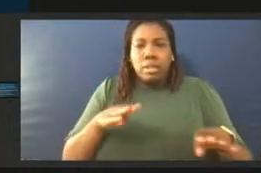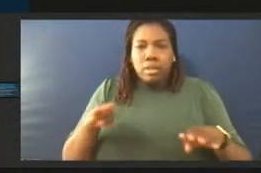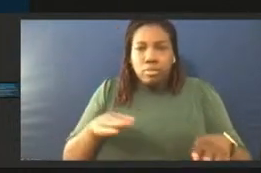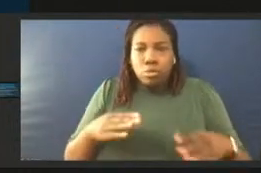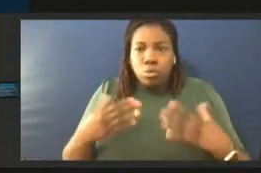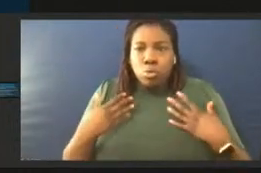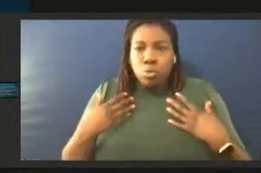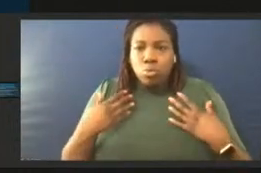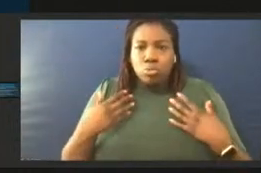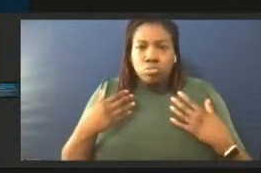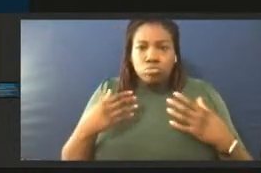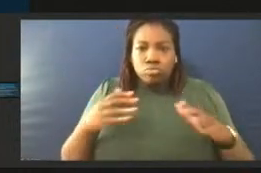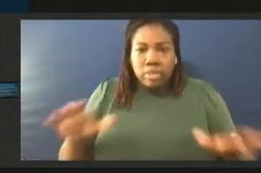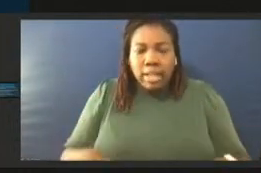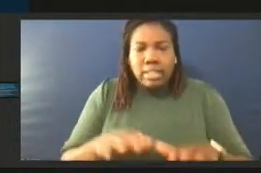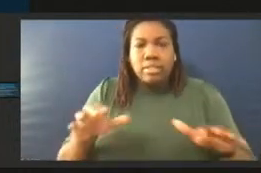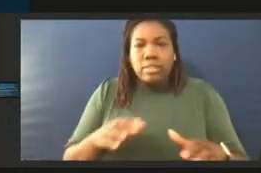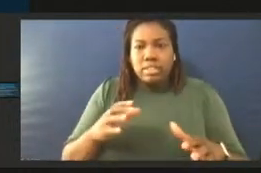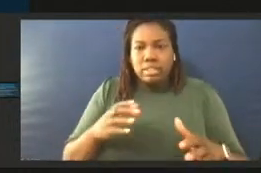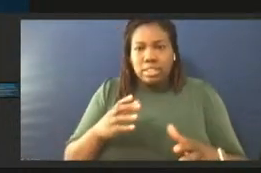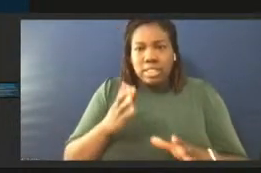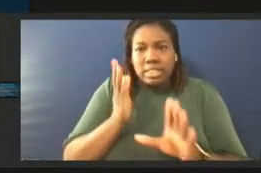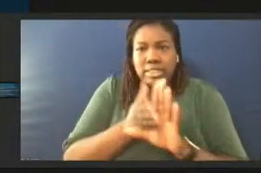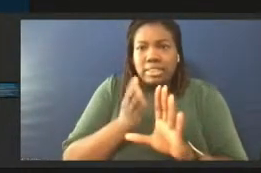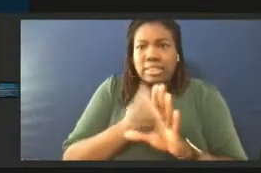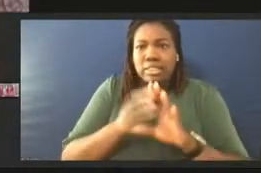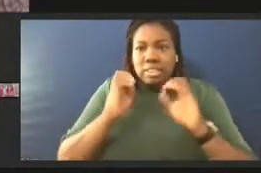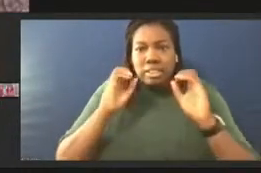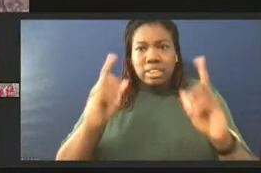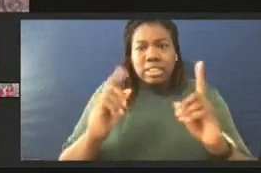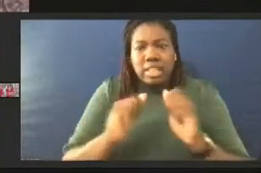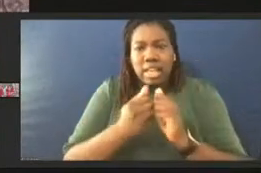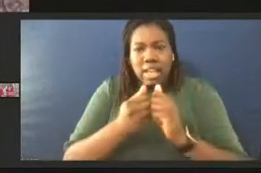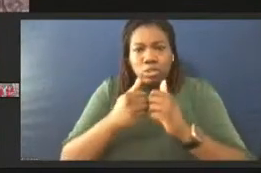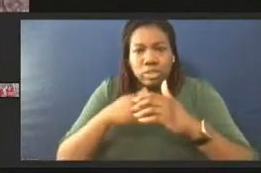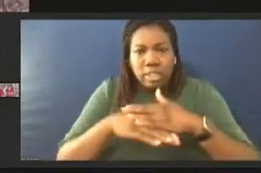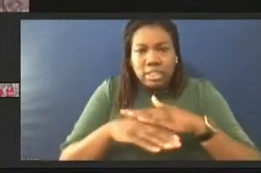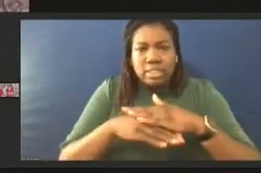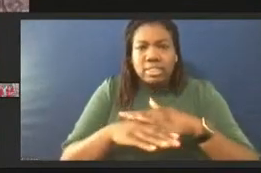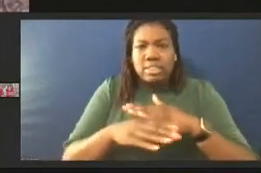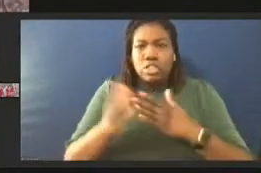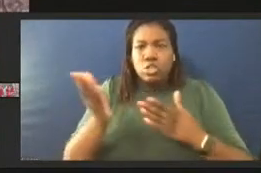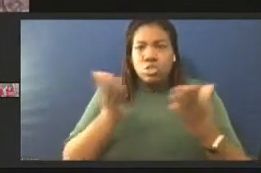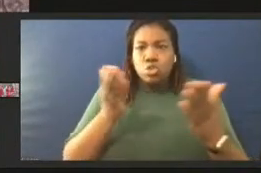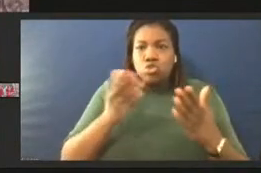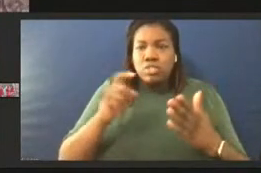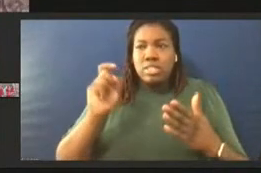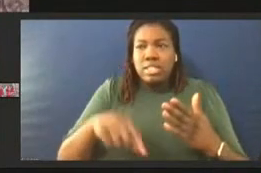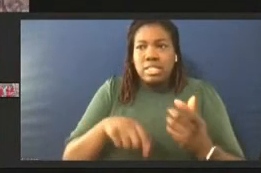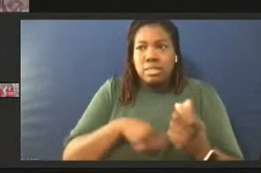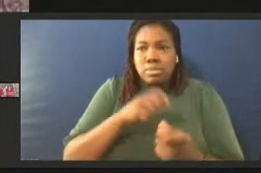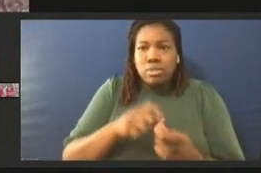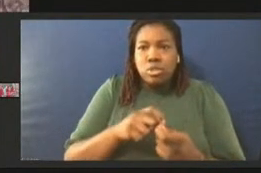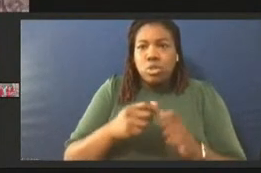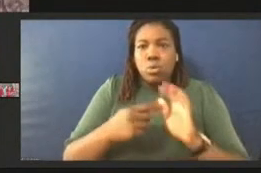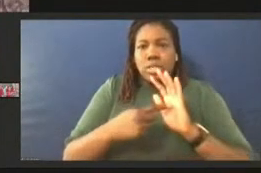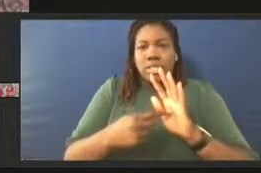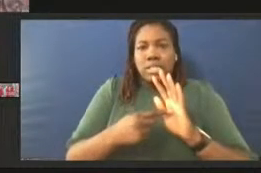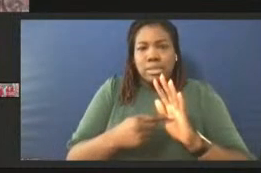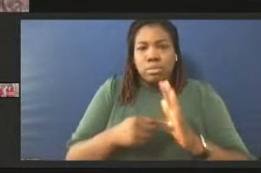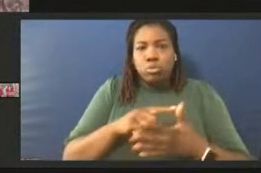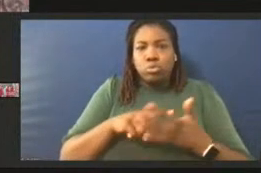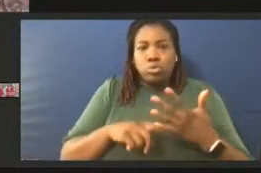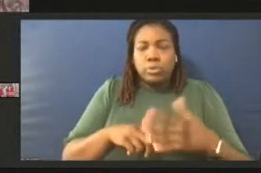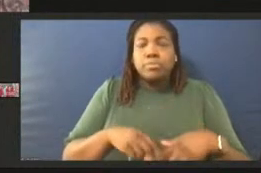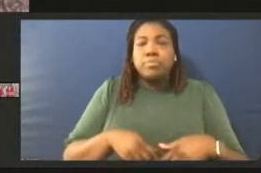doing psychoeducation so that people understand how to access the services that they need would be examples of that.